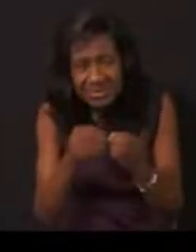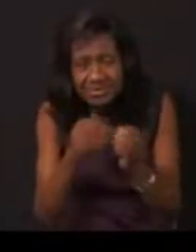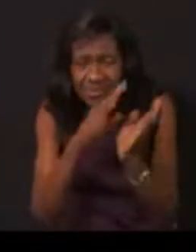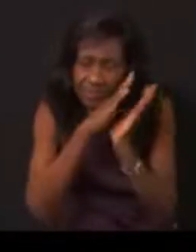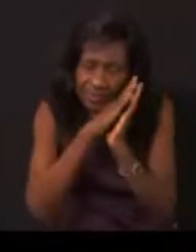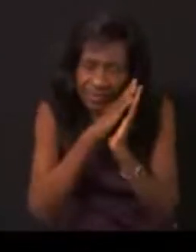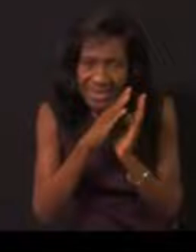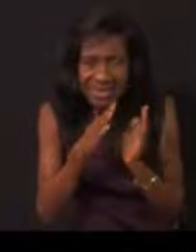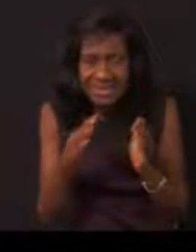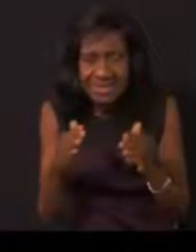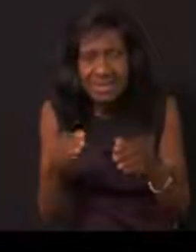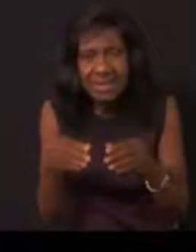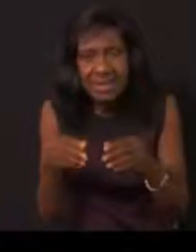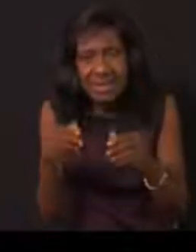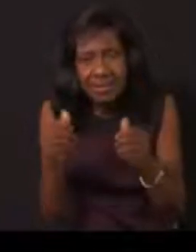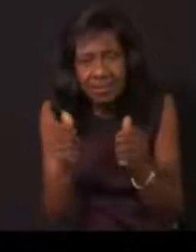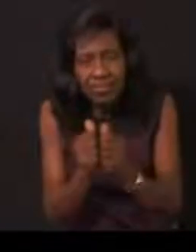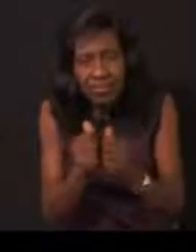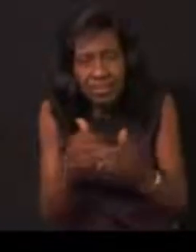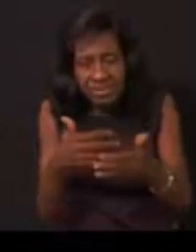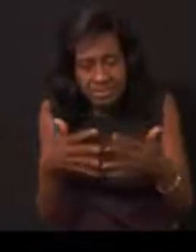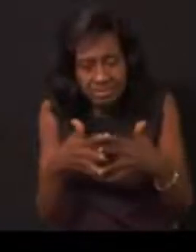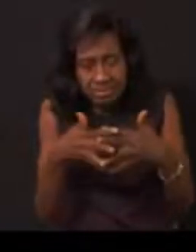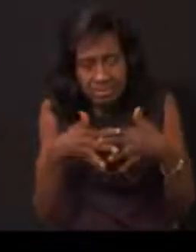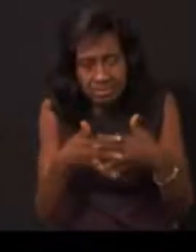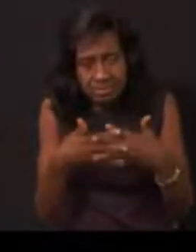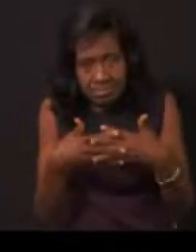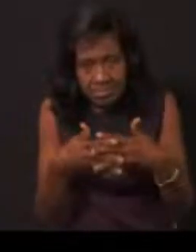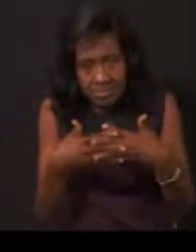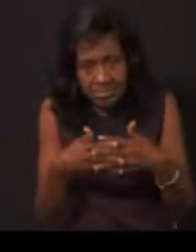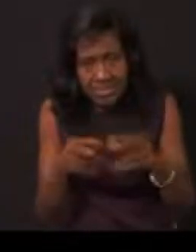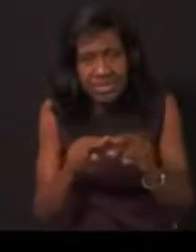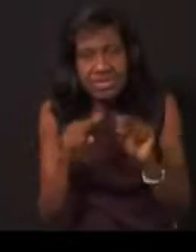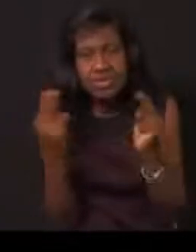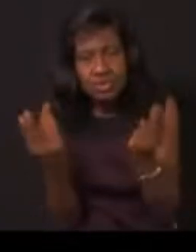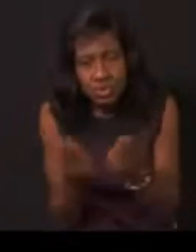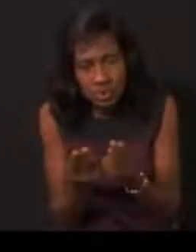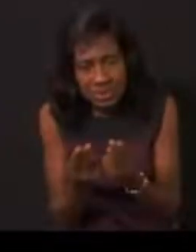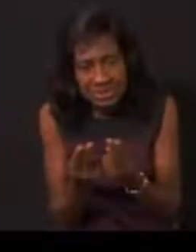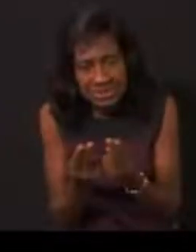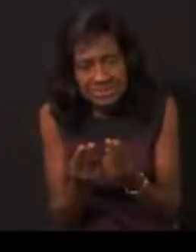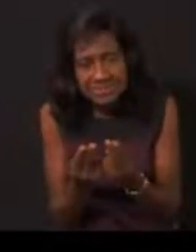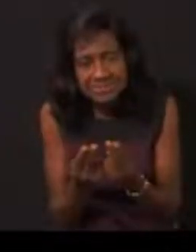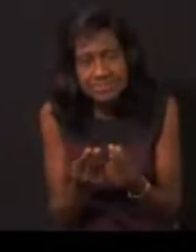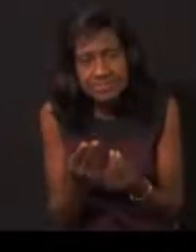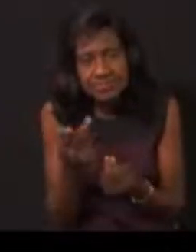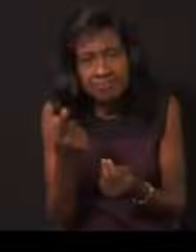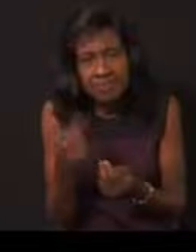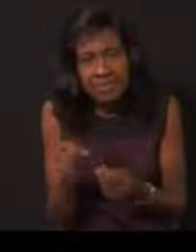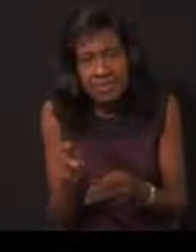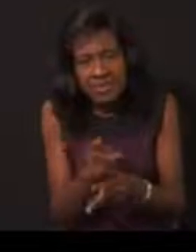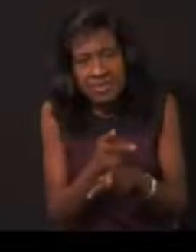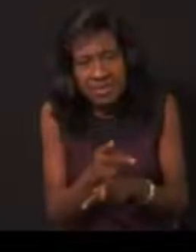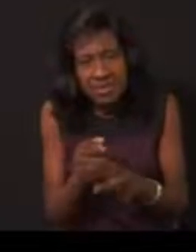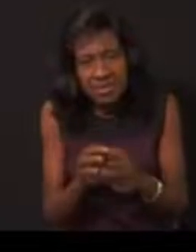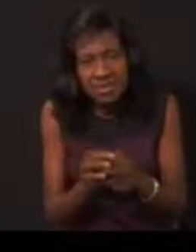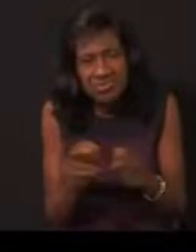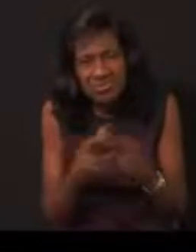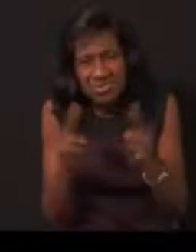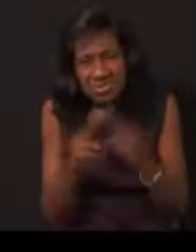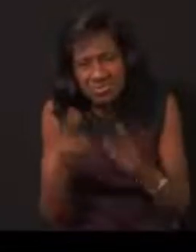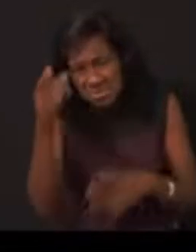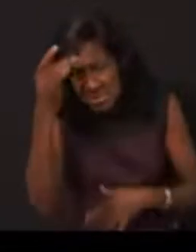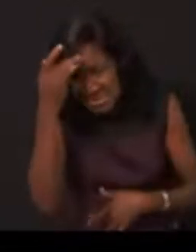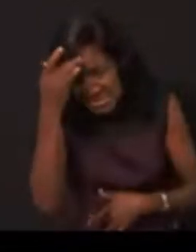care unit as part of the COVID-19 response plan. Now, the care of severely ill COVID